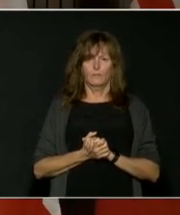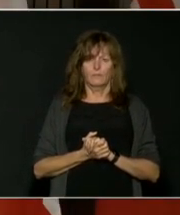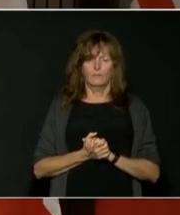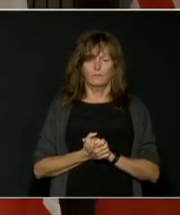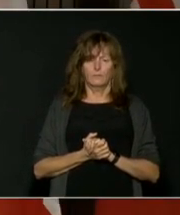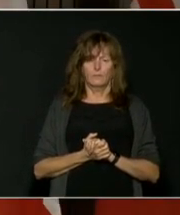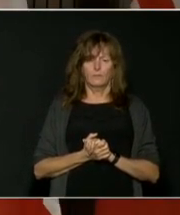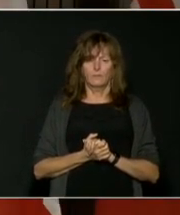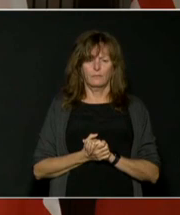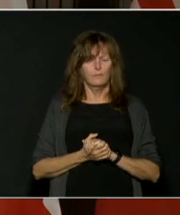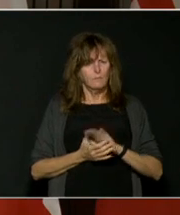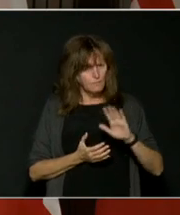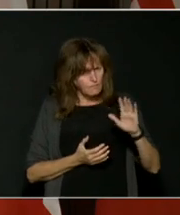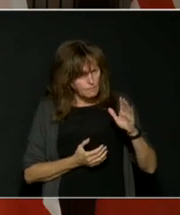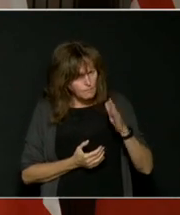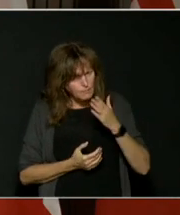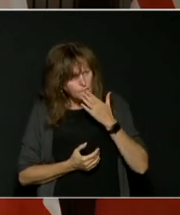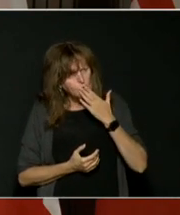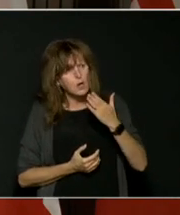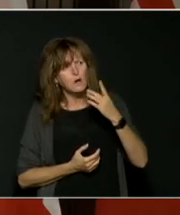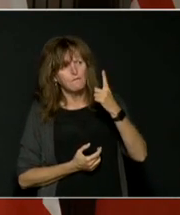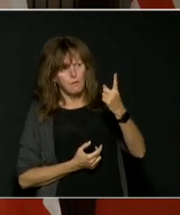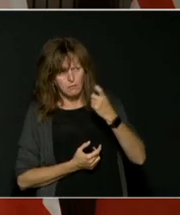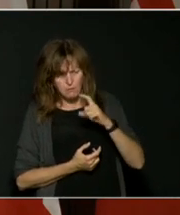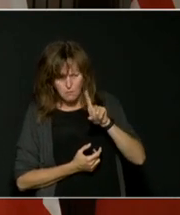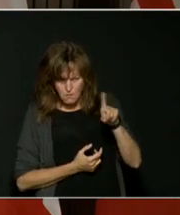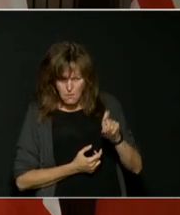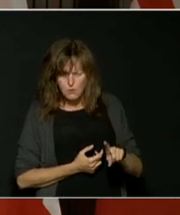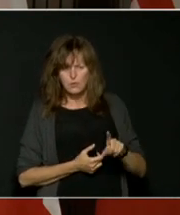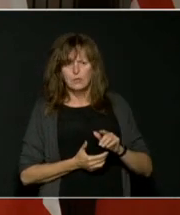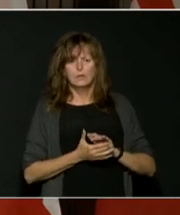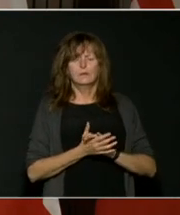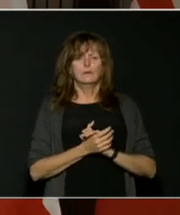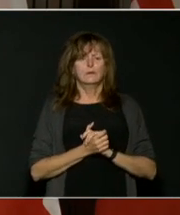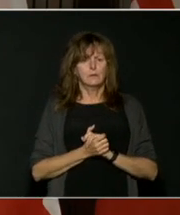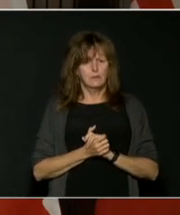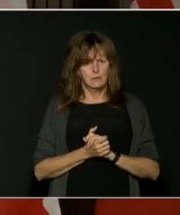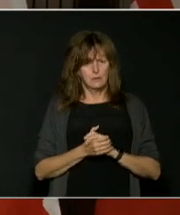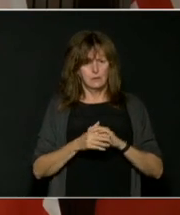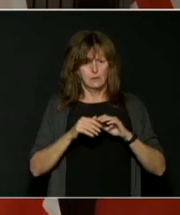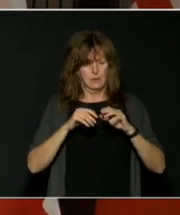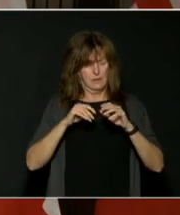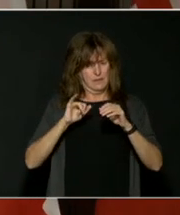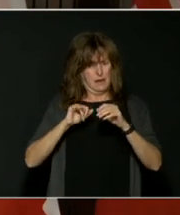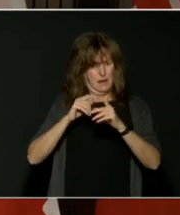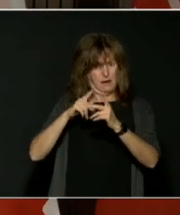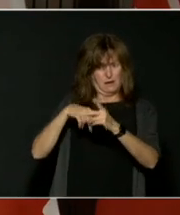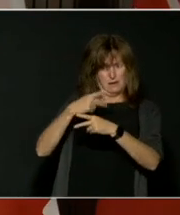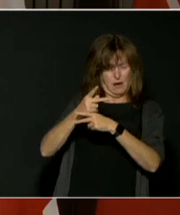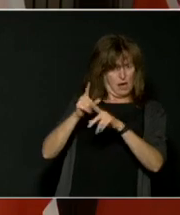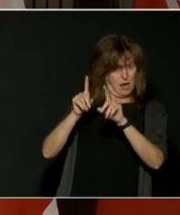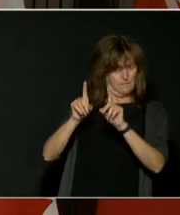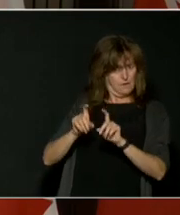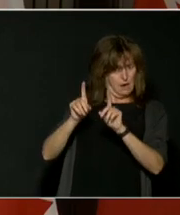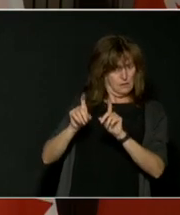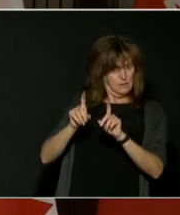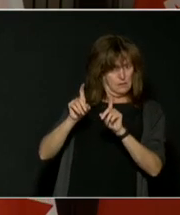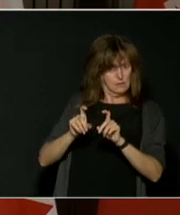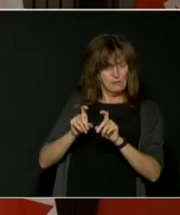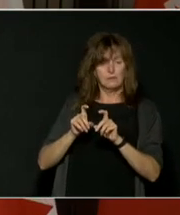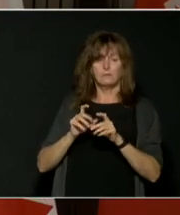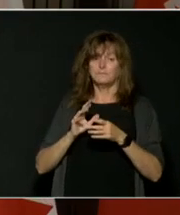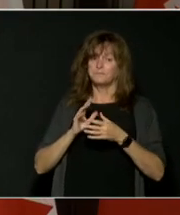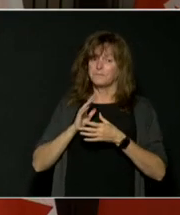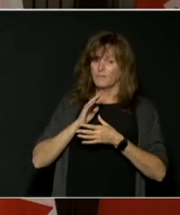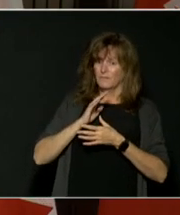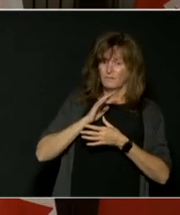Thank you very much for the question. So in terms of the types of tests, the test that is the mainstay currently of